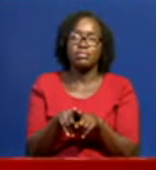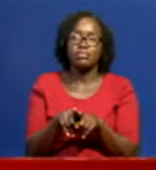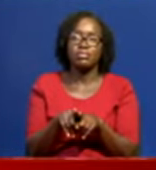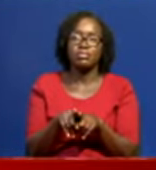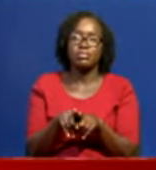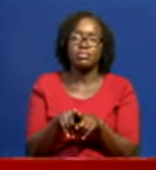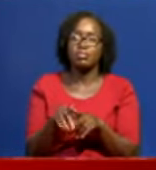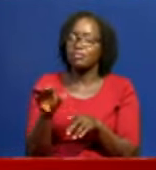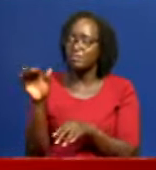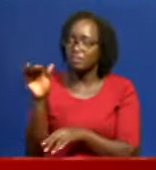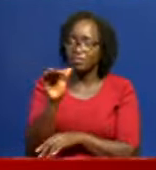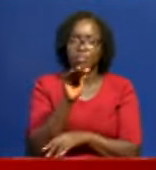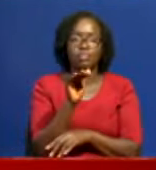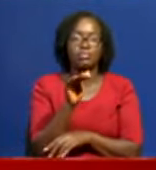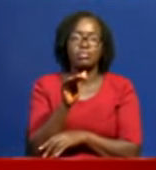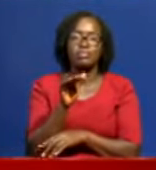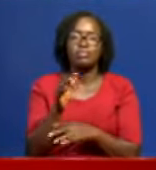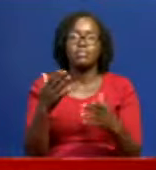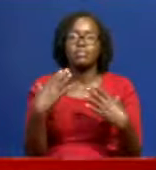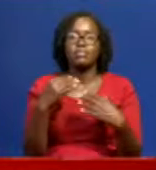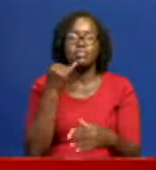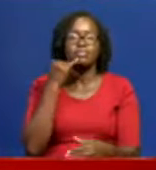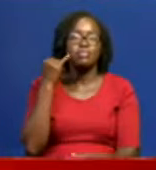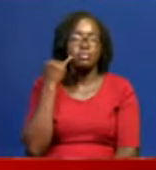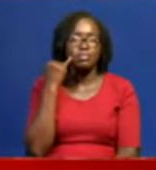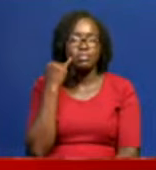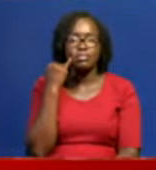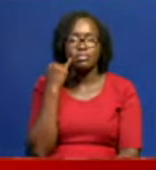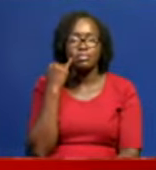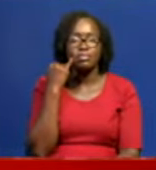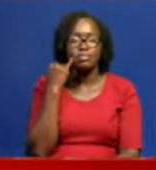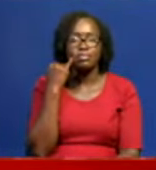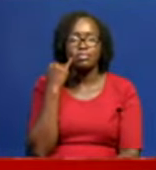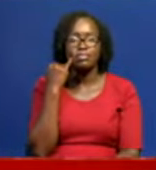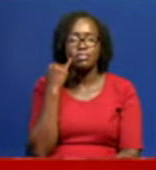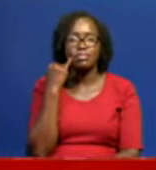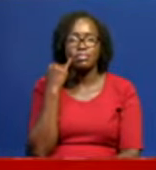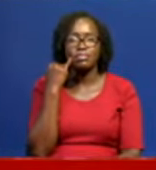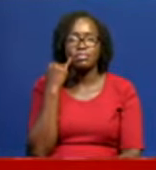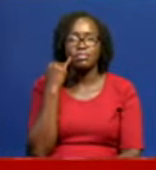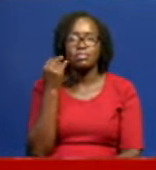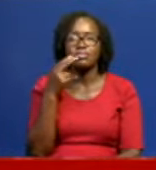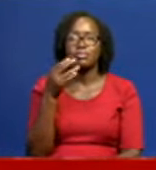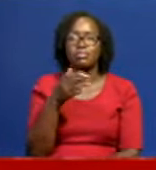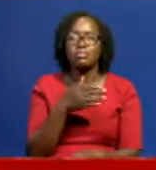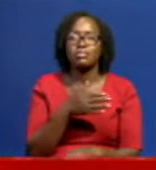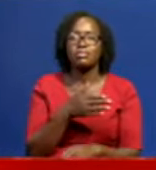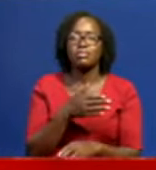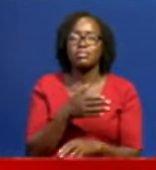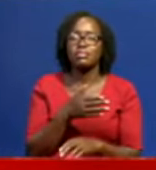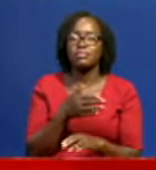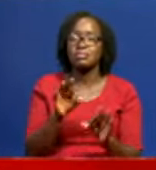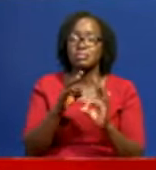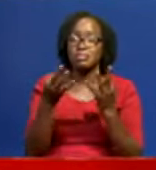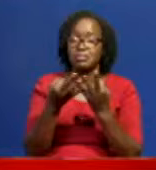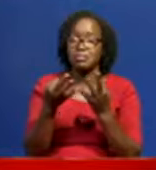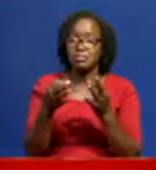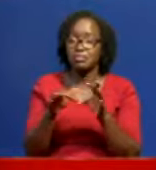I ask the people of Nakuru who lost some family members